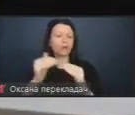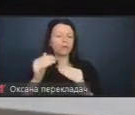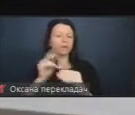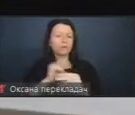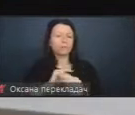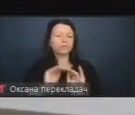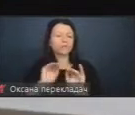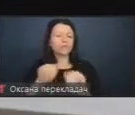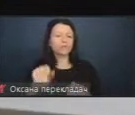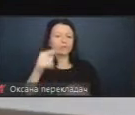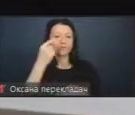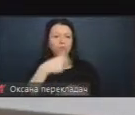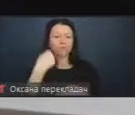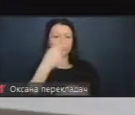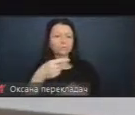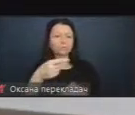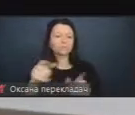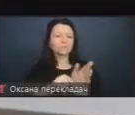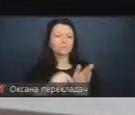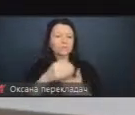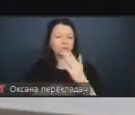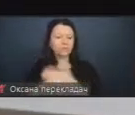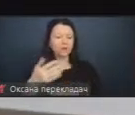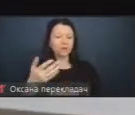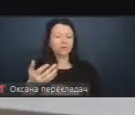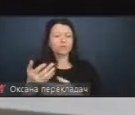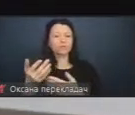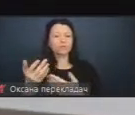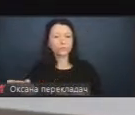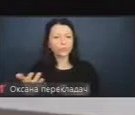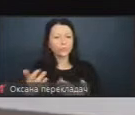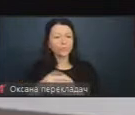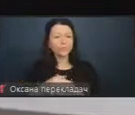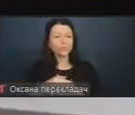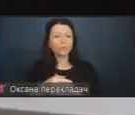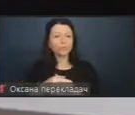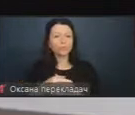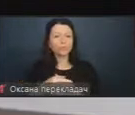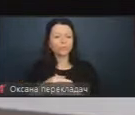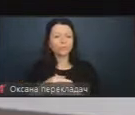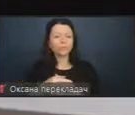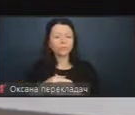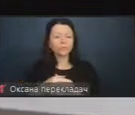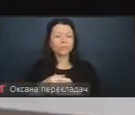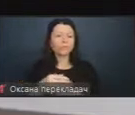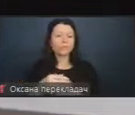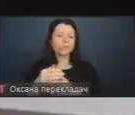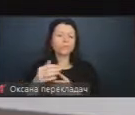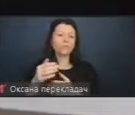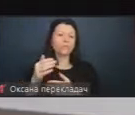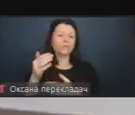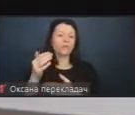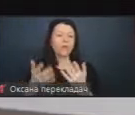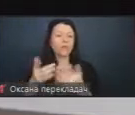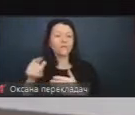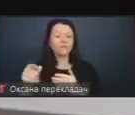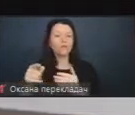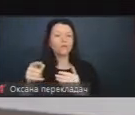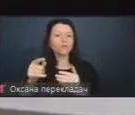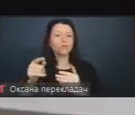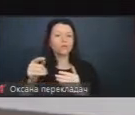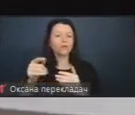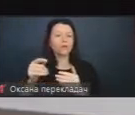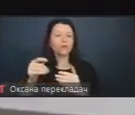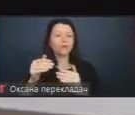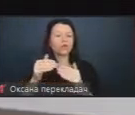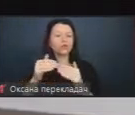the employment rates for persons without disabilities. So we're still not at a point where we can talk of countries in the European Union that